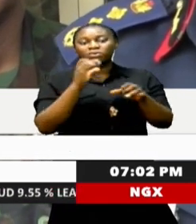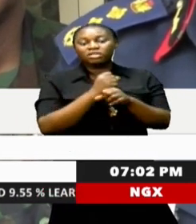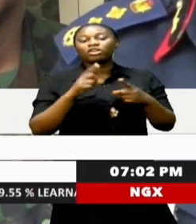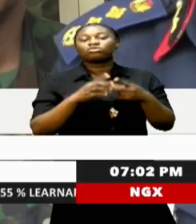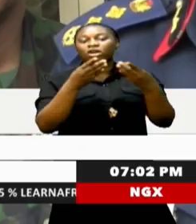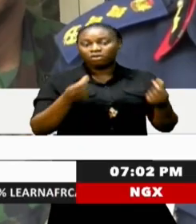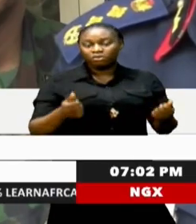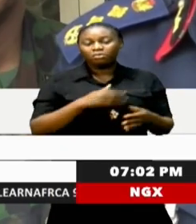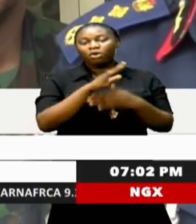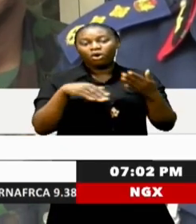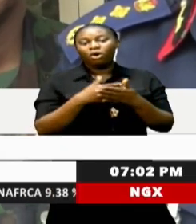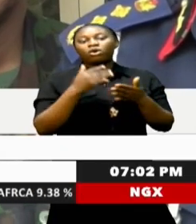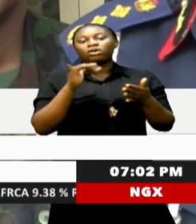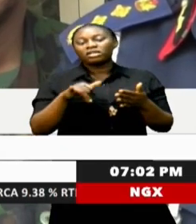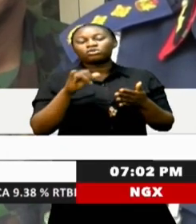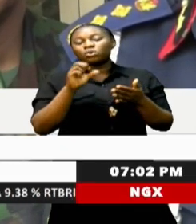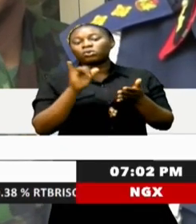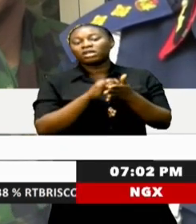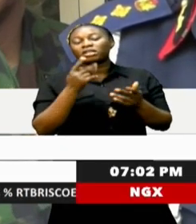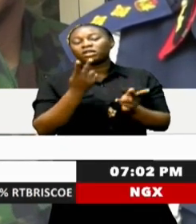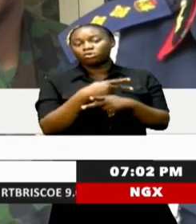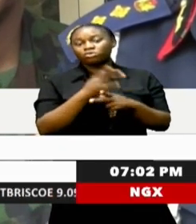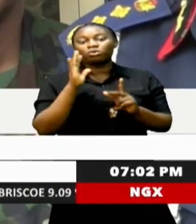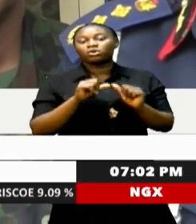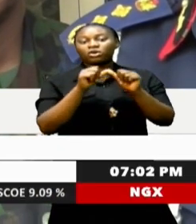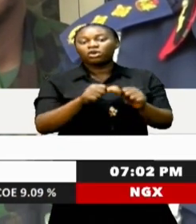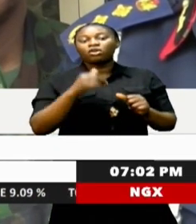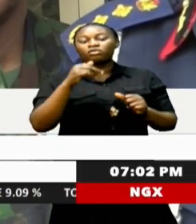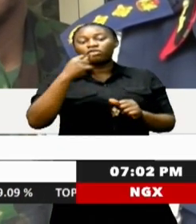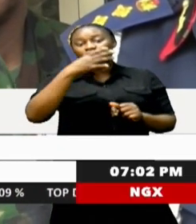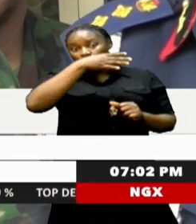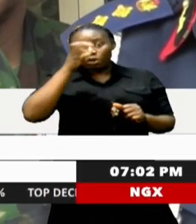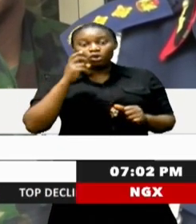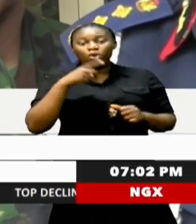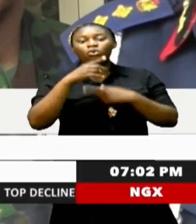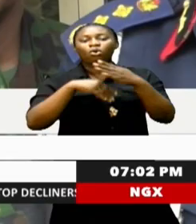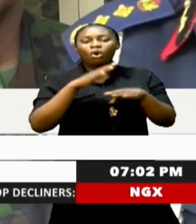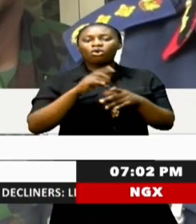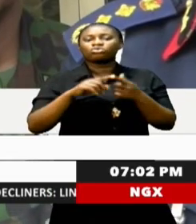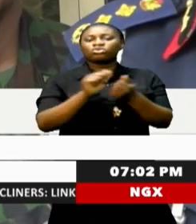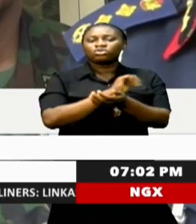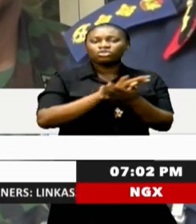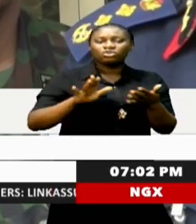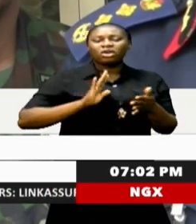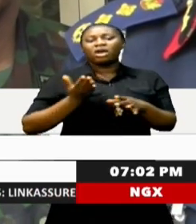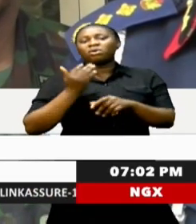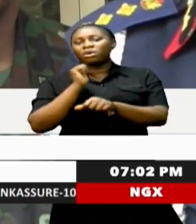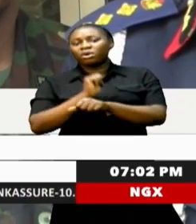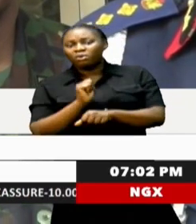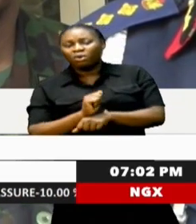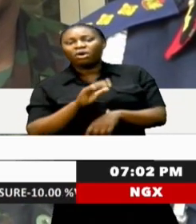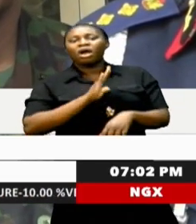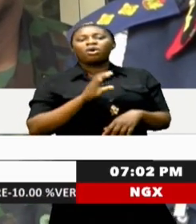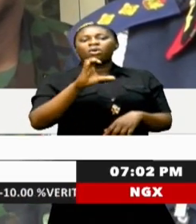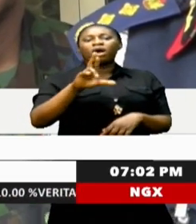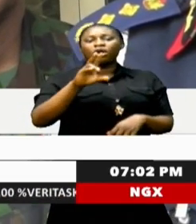that productions will continue. And for the criminals, those ones that are hell-bent in destroying our infrastructure, stealing our crude for whatever reason,